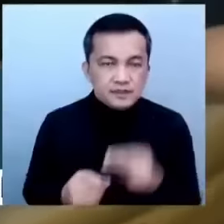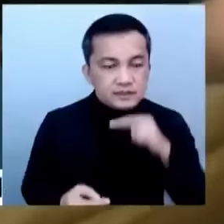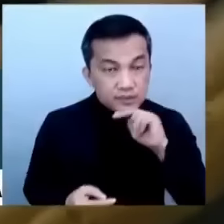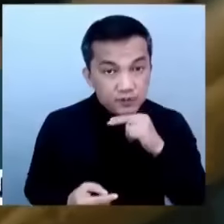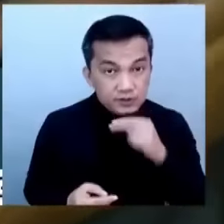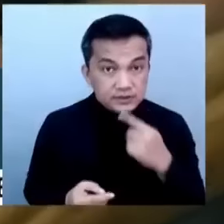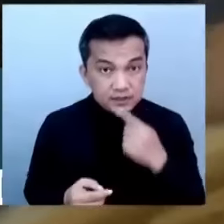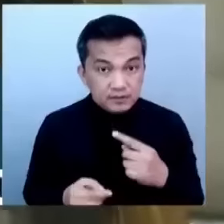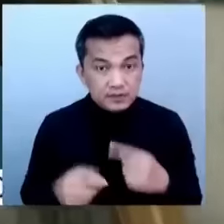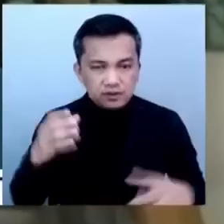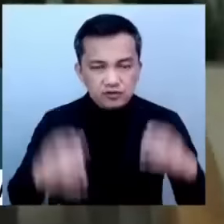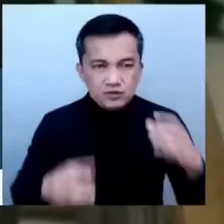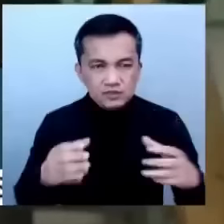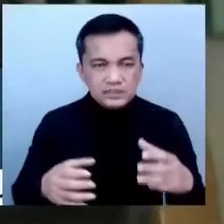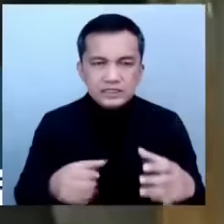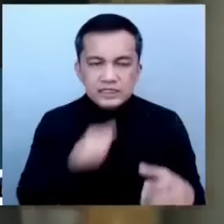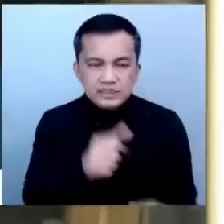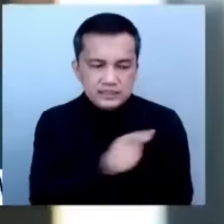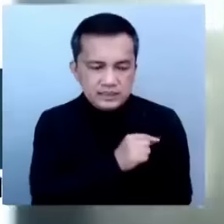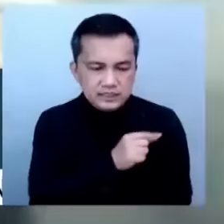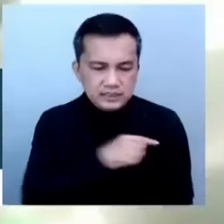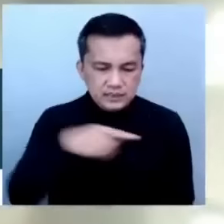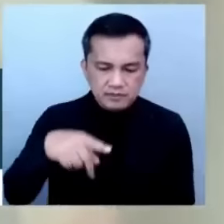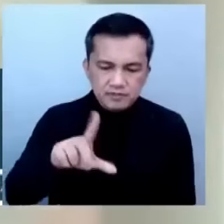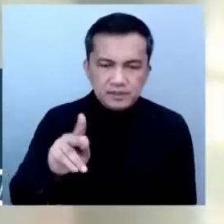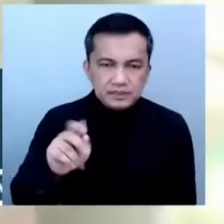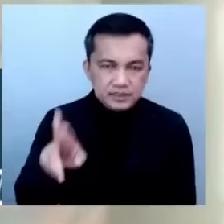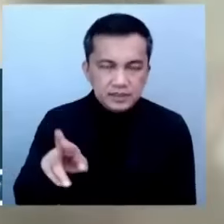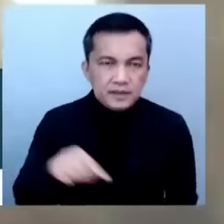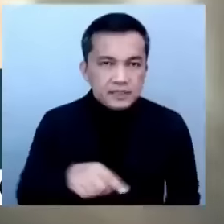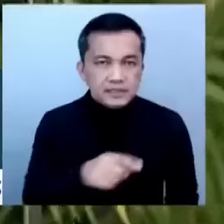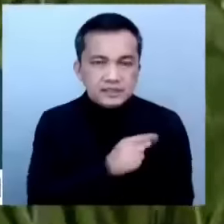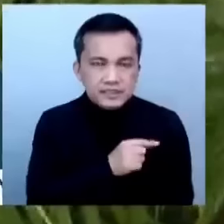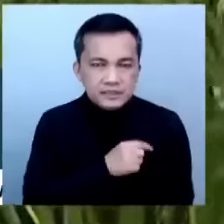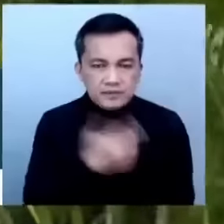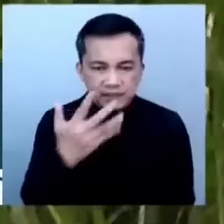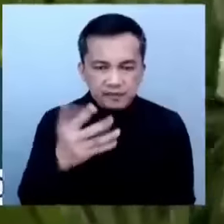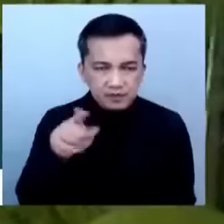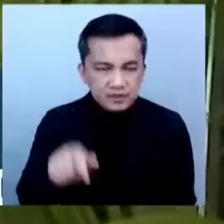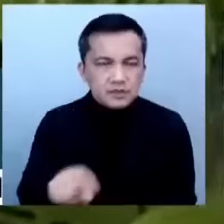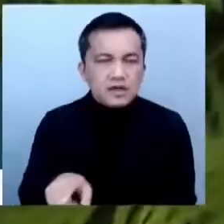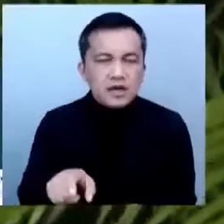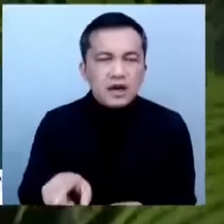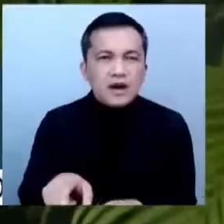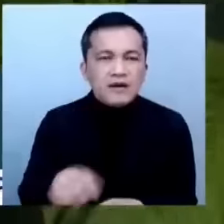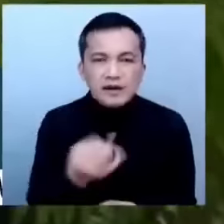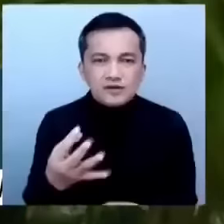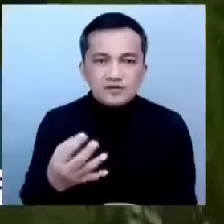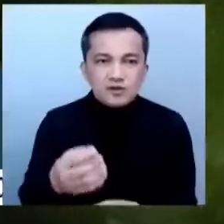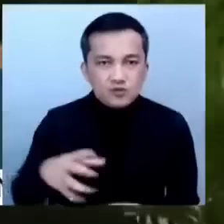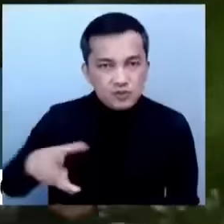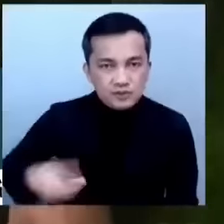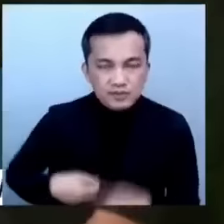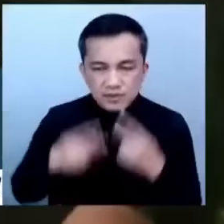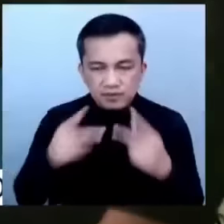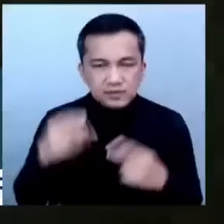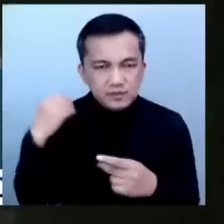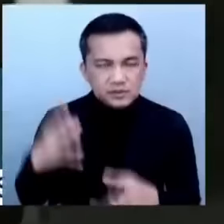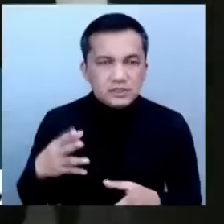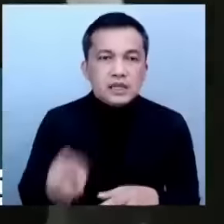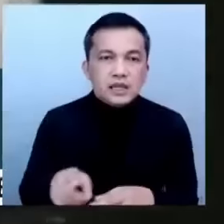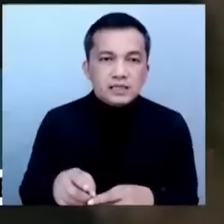Court, is also not guilty of plunder, but she is guilty of 5 counts of corrupting public officials, which has a sentence of 8 years